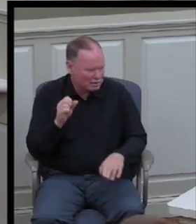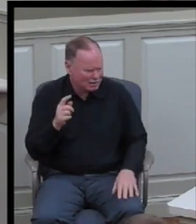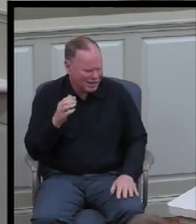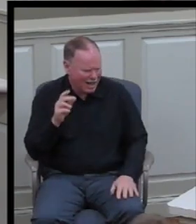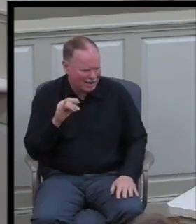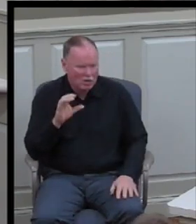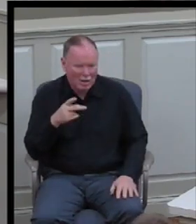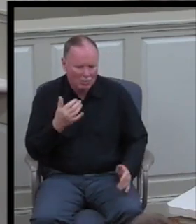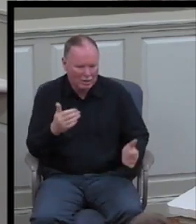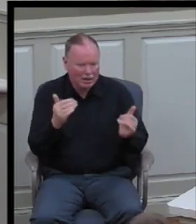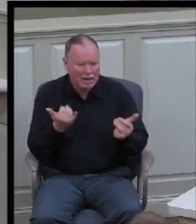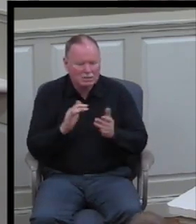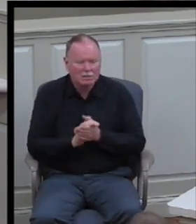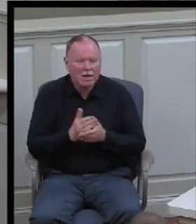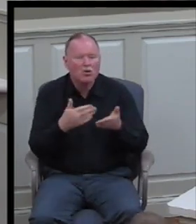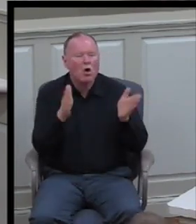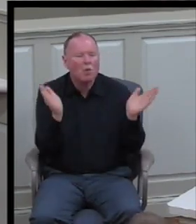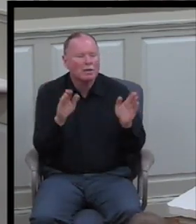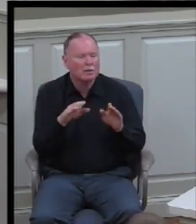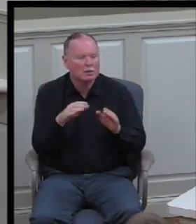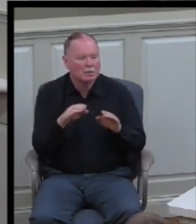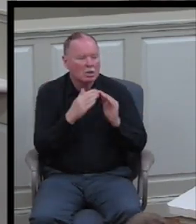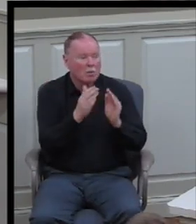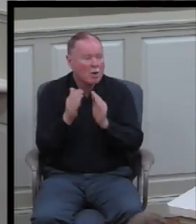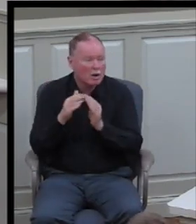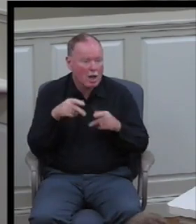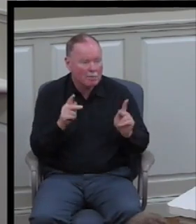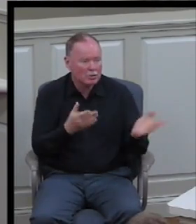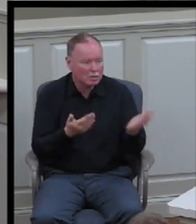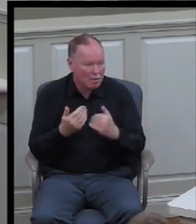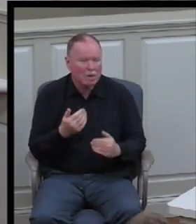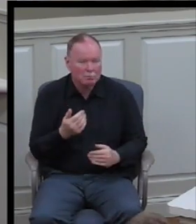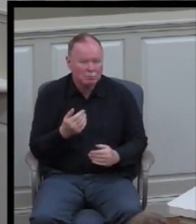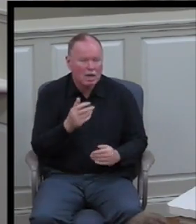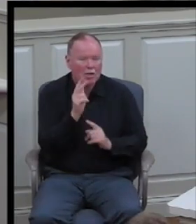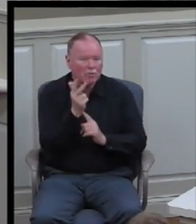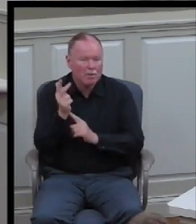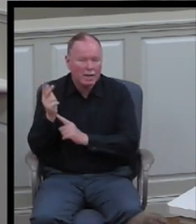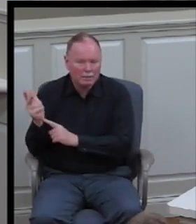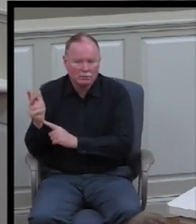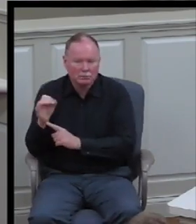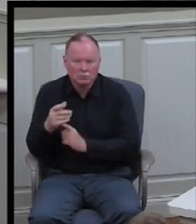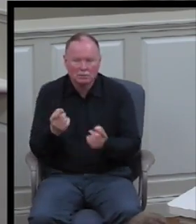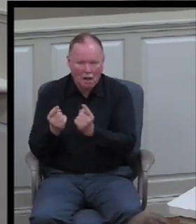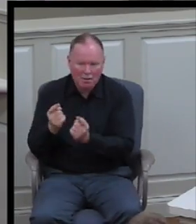We will move right on into Hear the Public. This is the public's opportunity to take 3 minutes at the podium about any